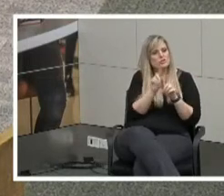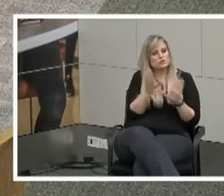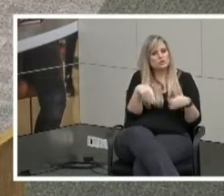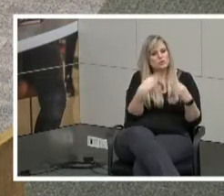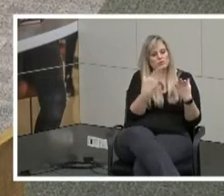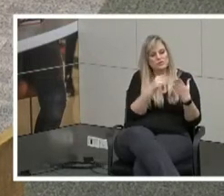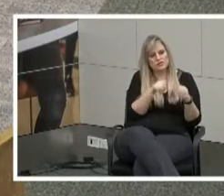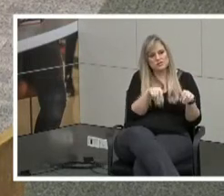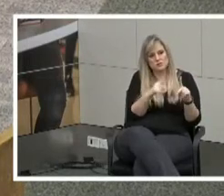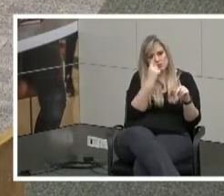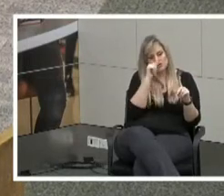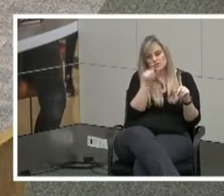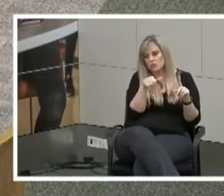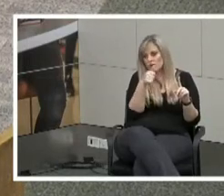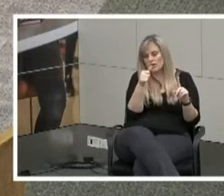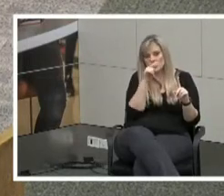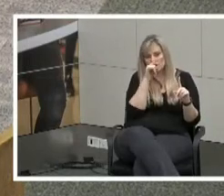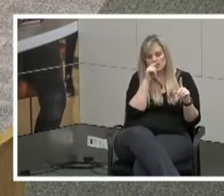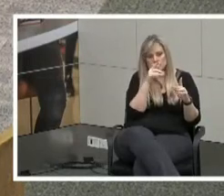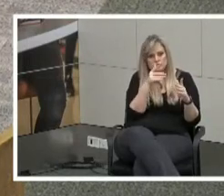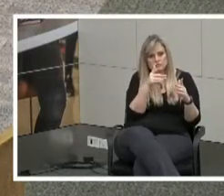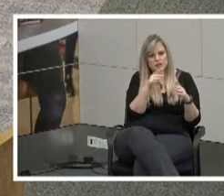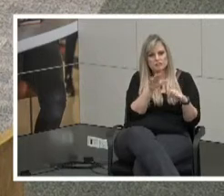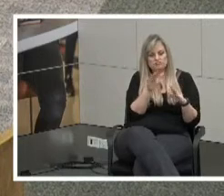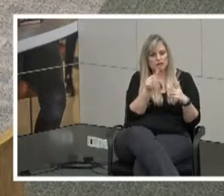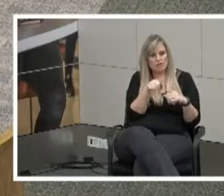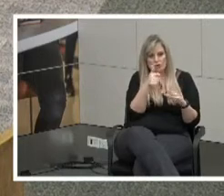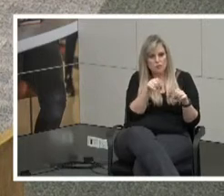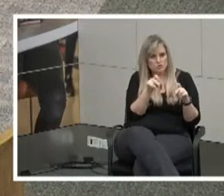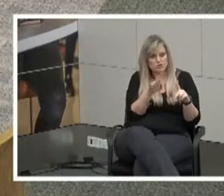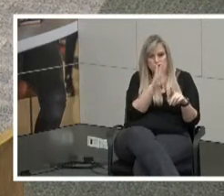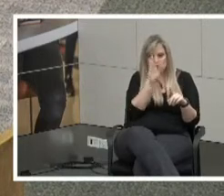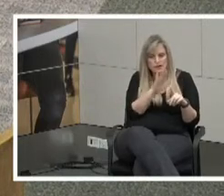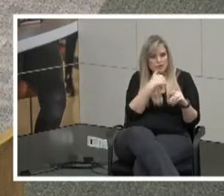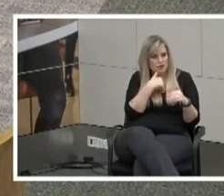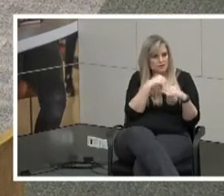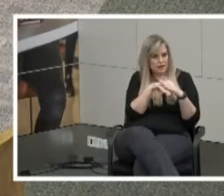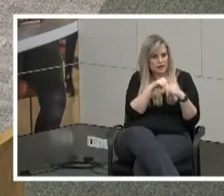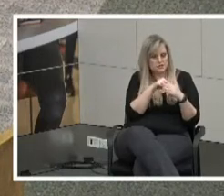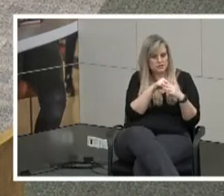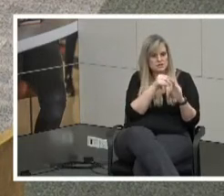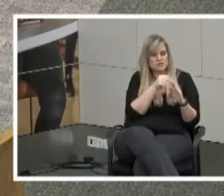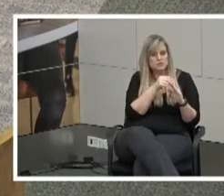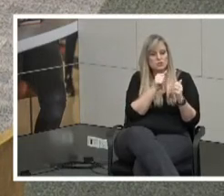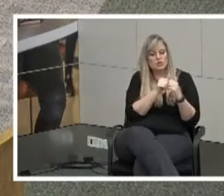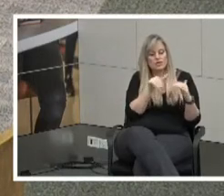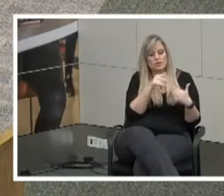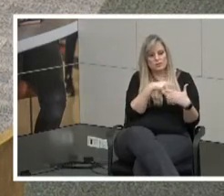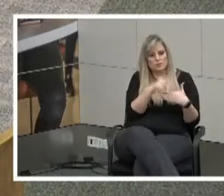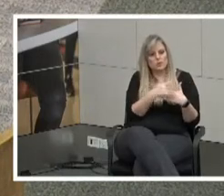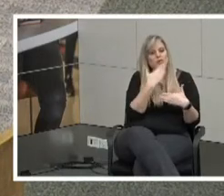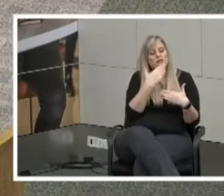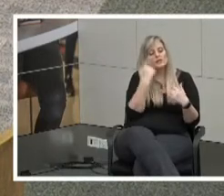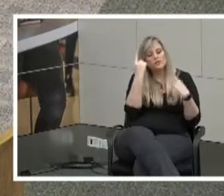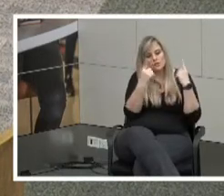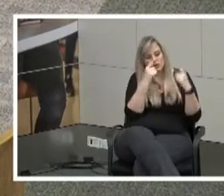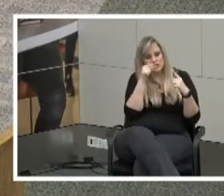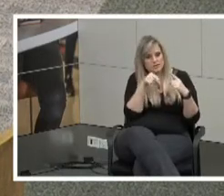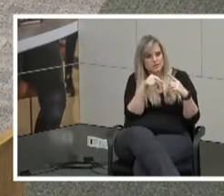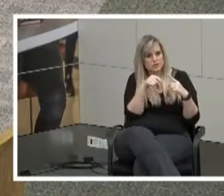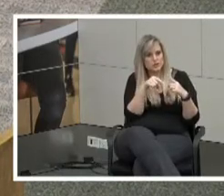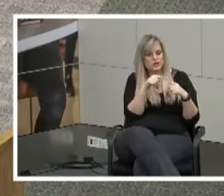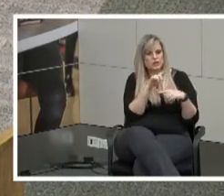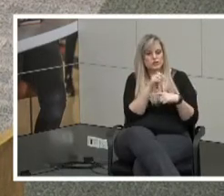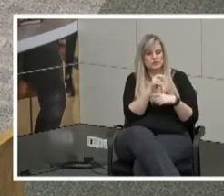opportunities that otherwise they wouldn't even consider or have access to thank you for considering the S families